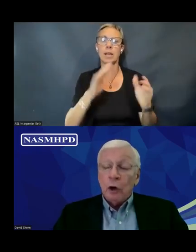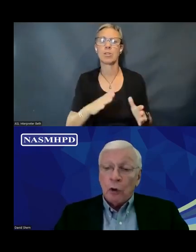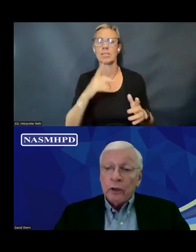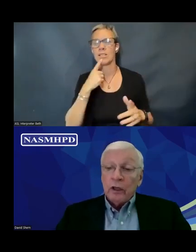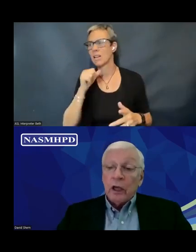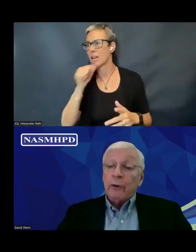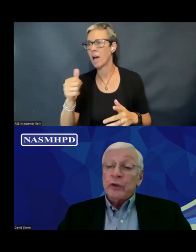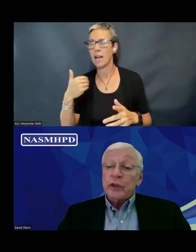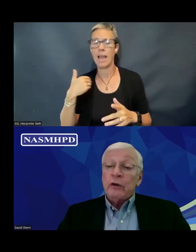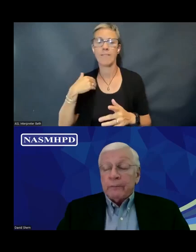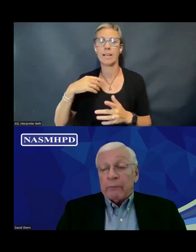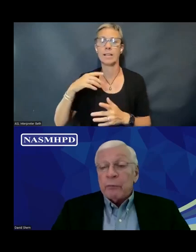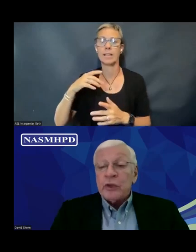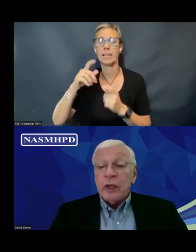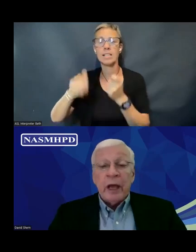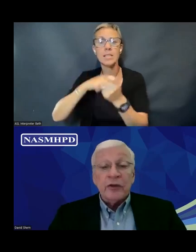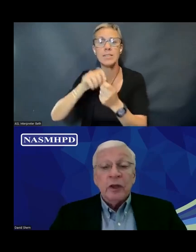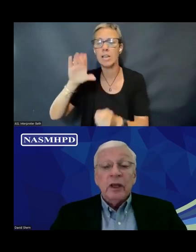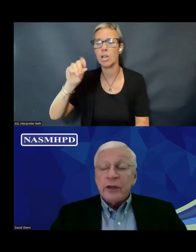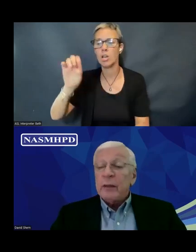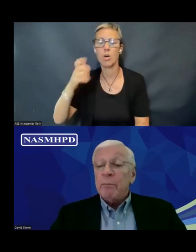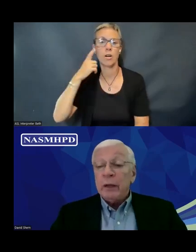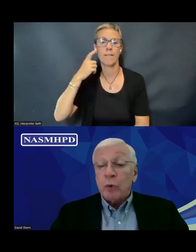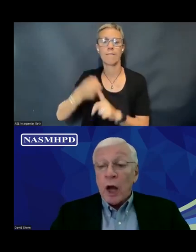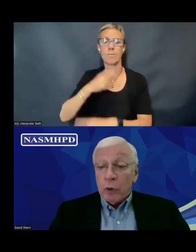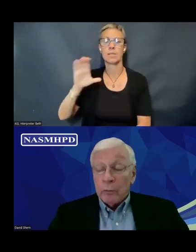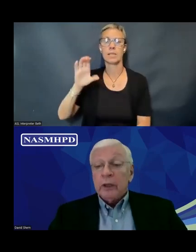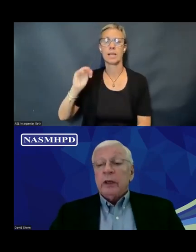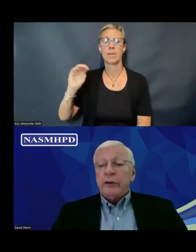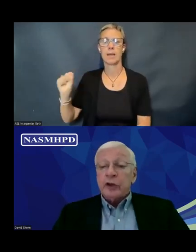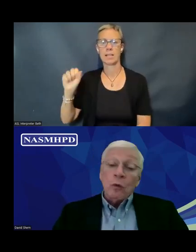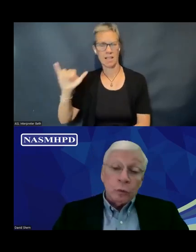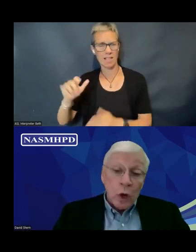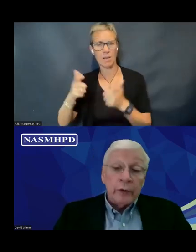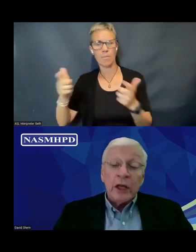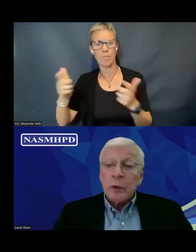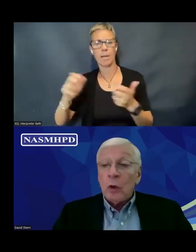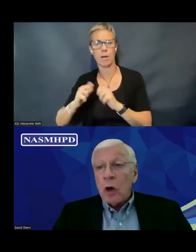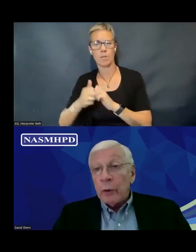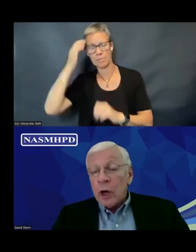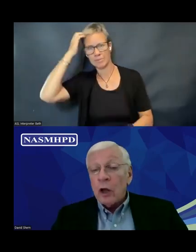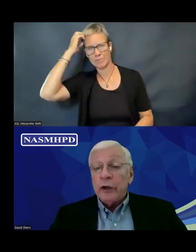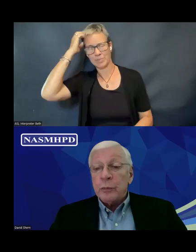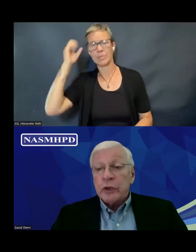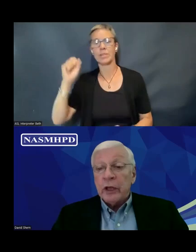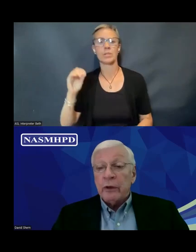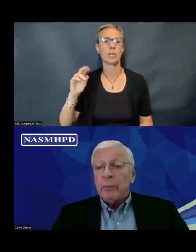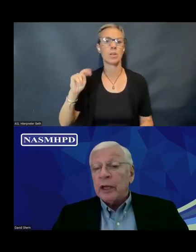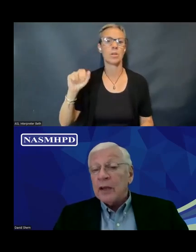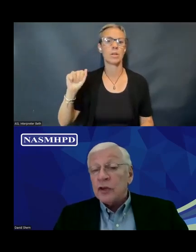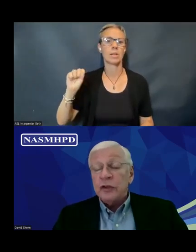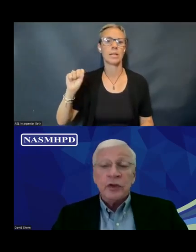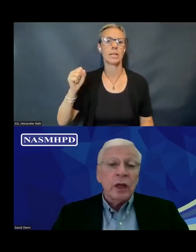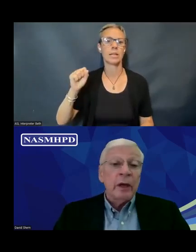designated code from the center, from CMS, is a big problem. And so Nashville, along with colleagues, put